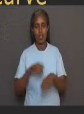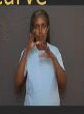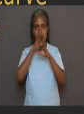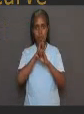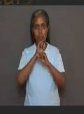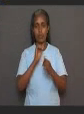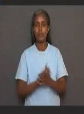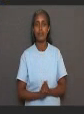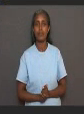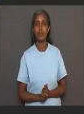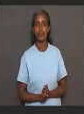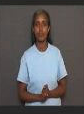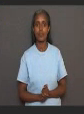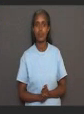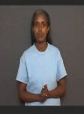Time's up!